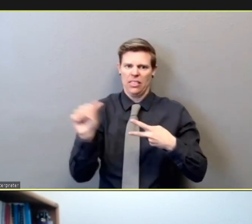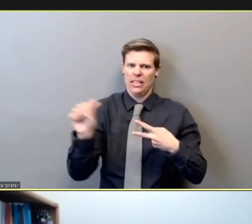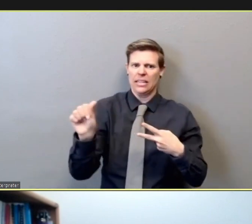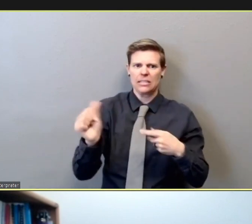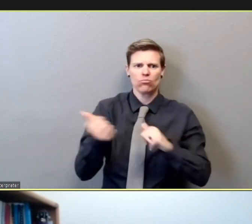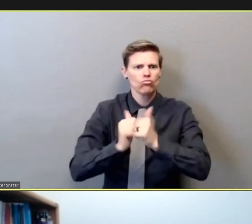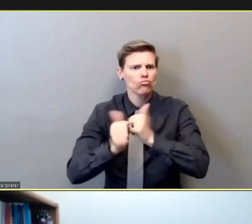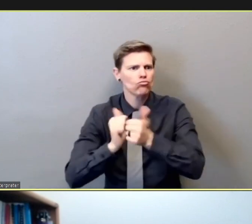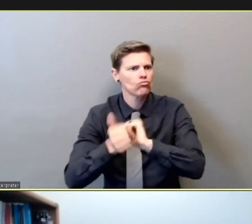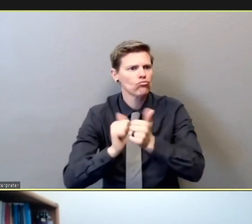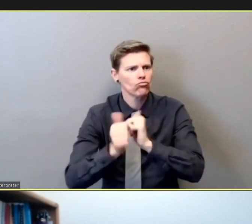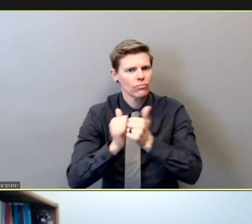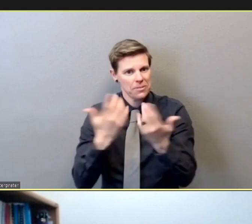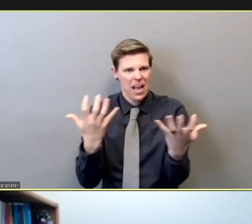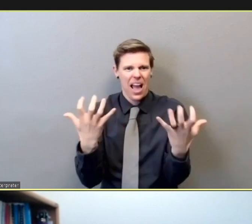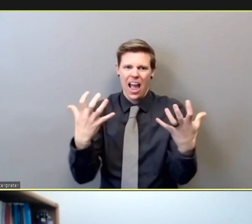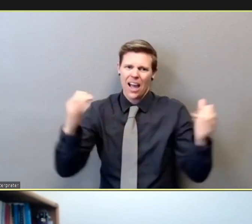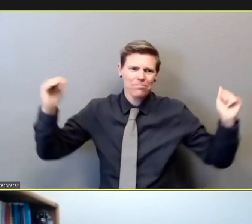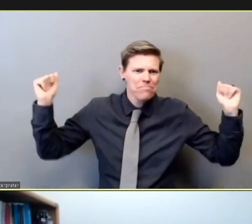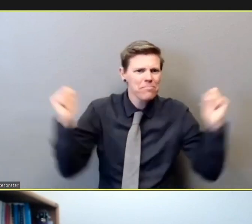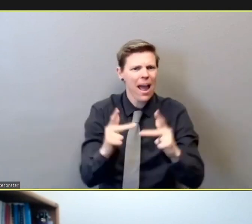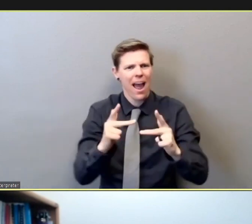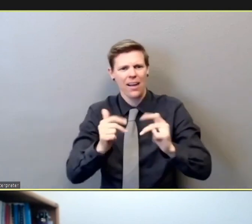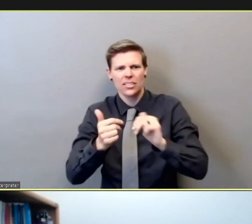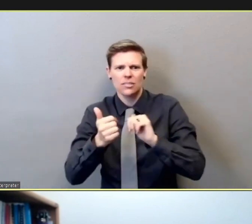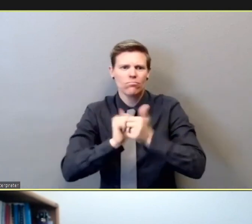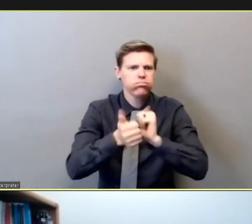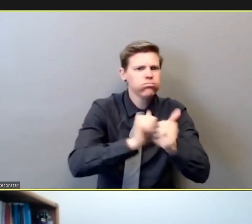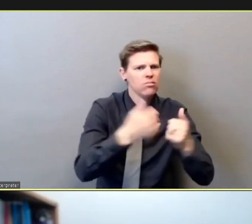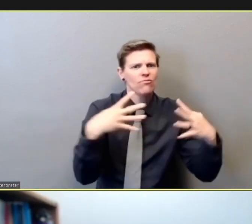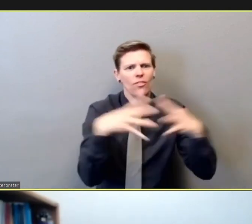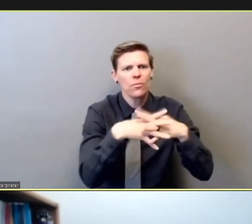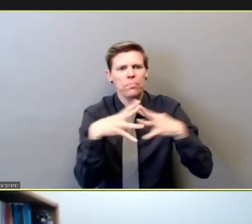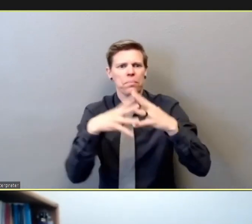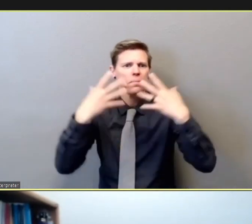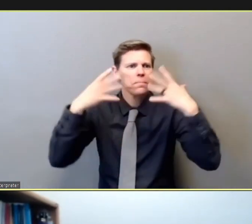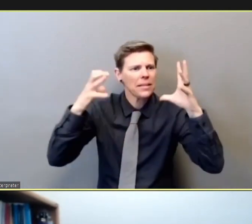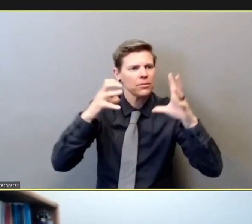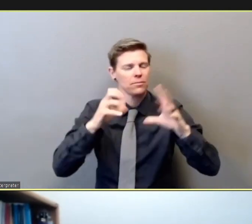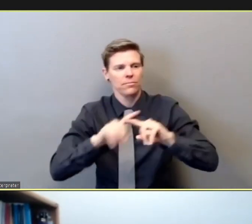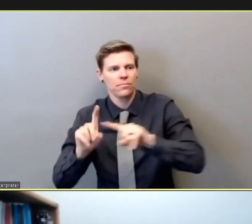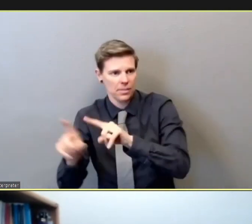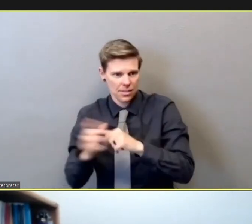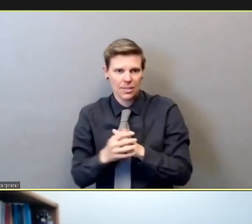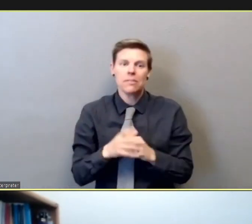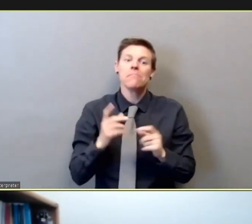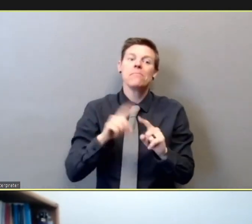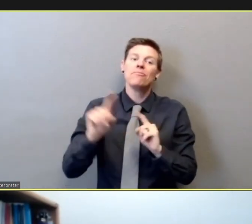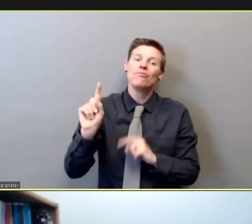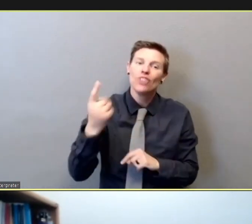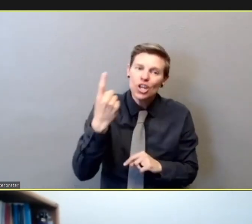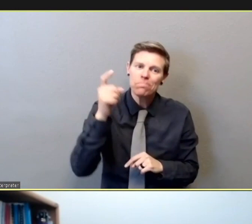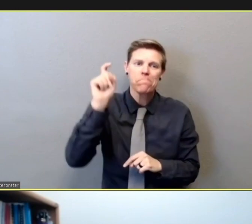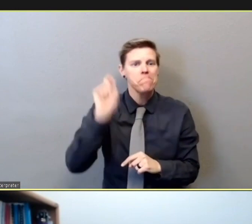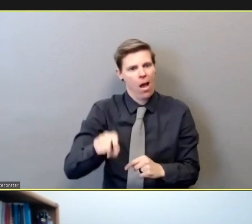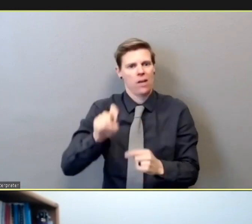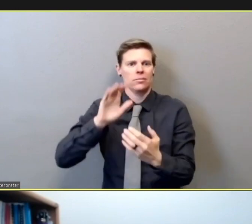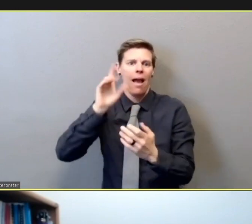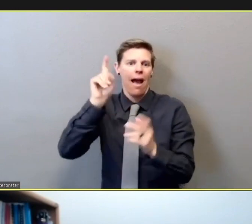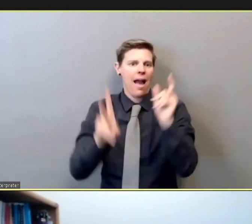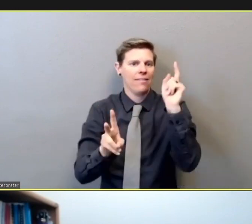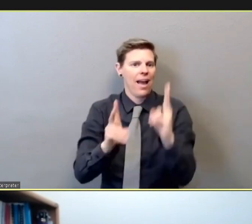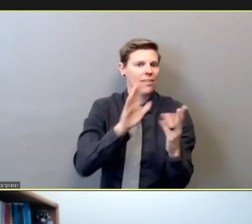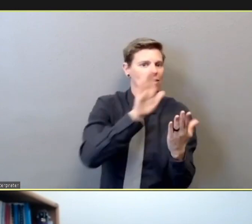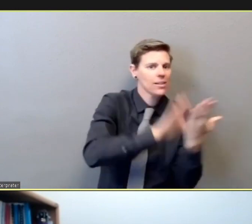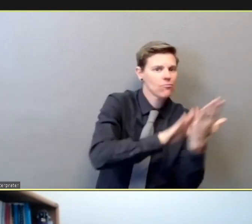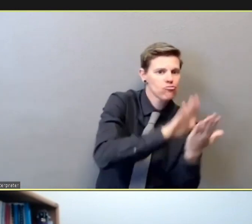but we know currently they need to go through this hybrid model. I'm wondering, with what we know about the science and the public health for young, healthy people, do